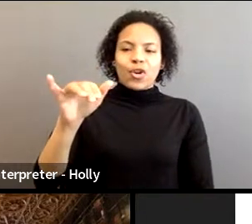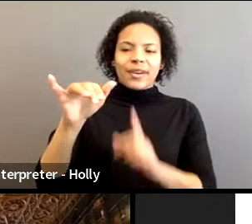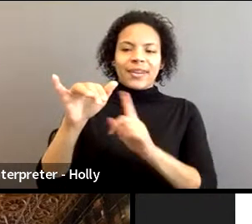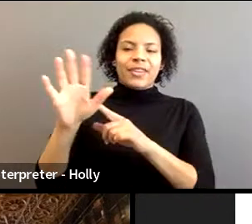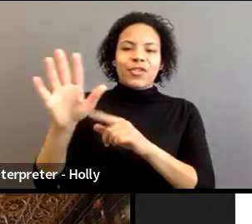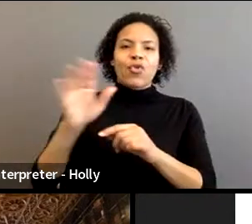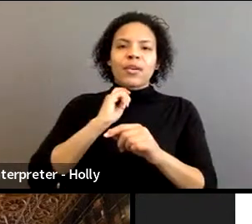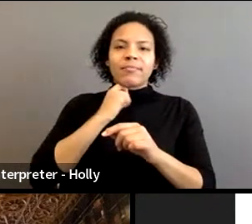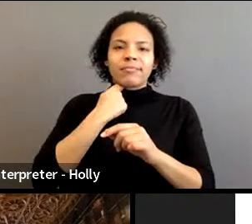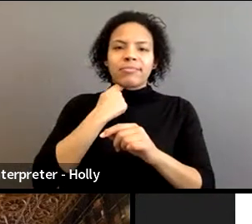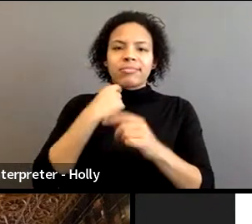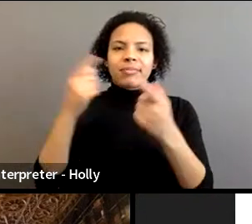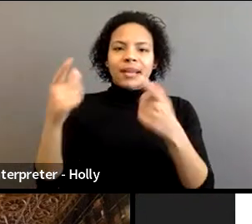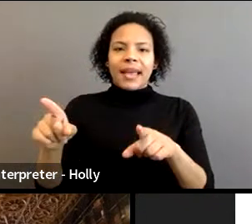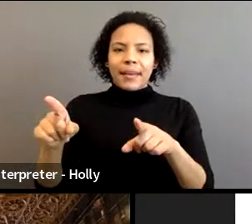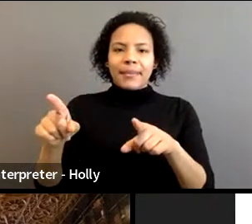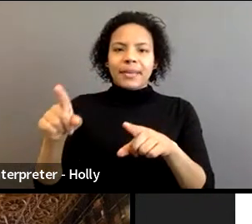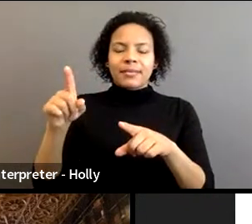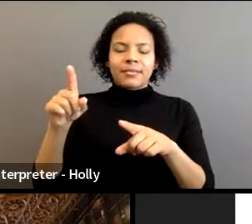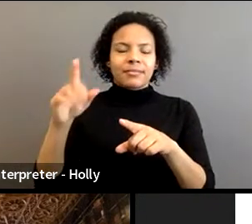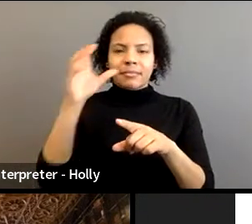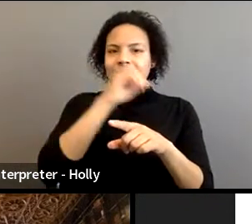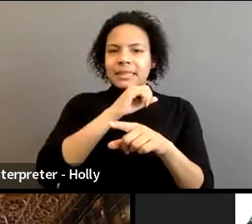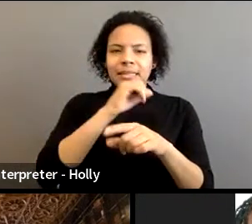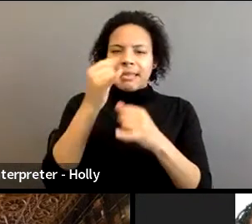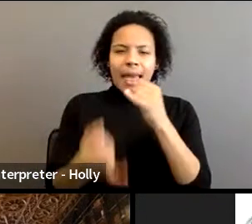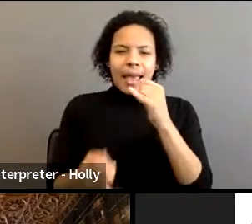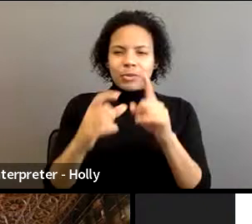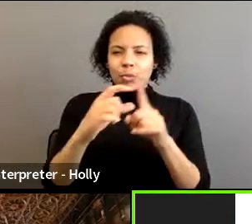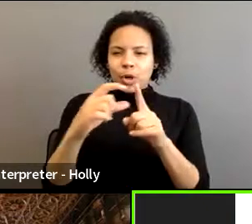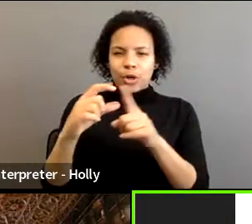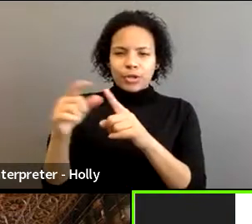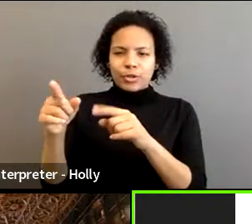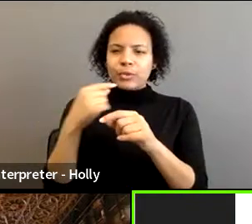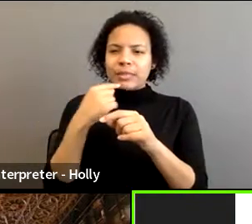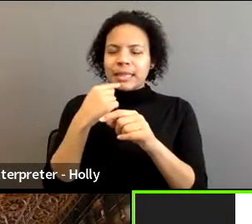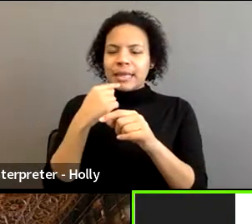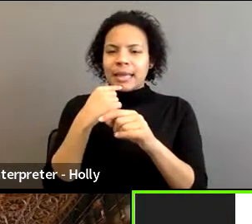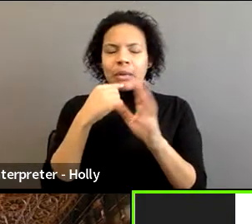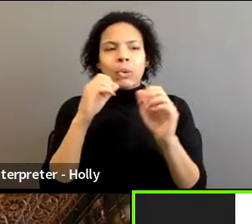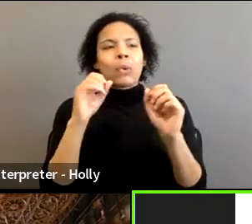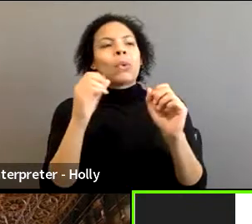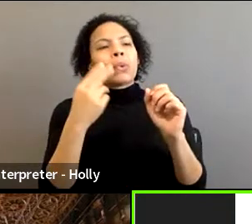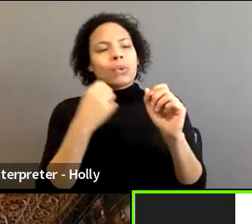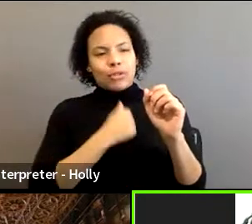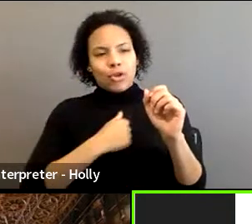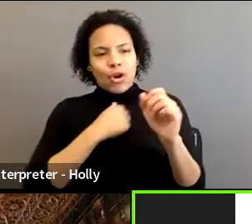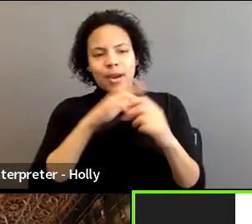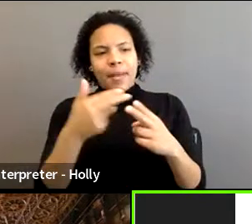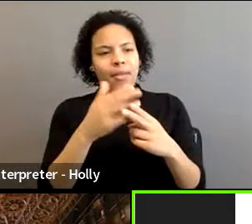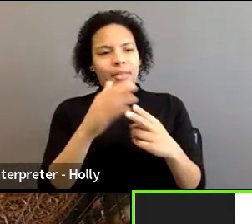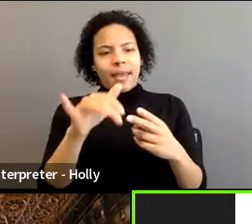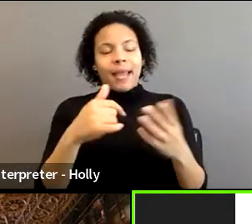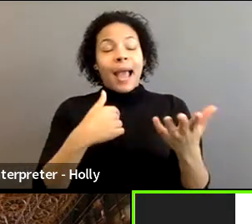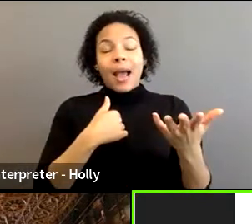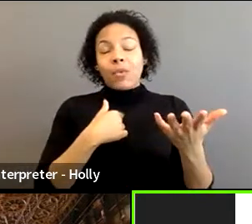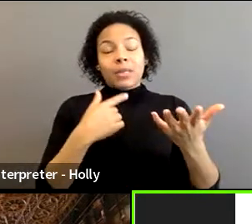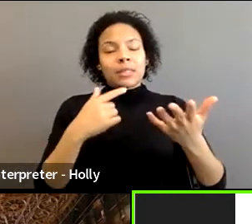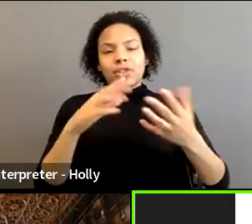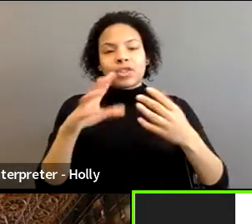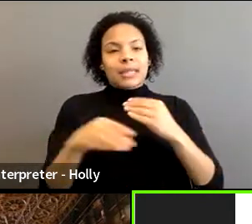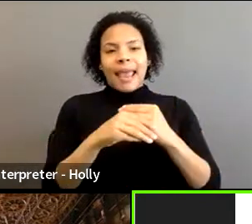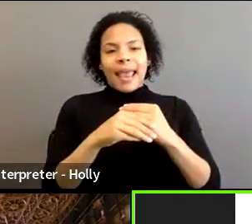of information that you were sharing with us. Okay, sorry about that. Yeah, I was just saying,